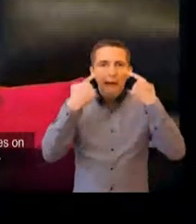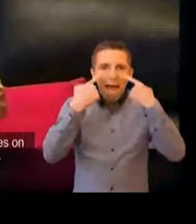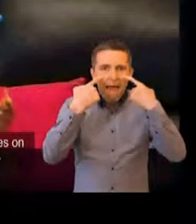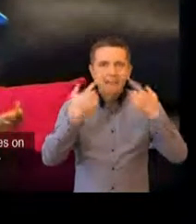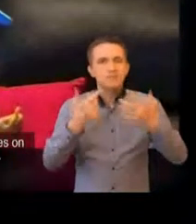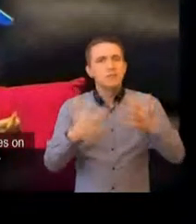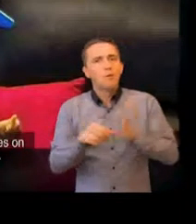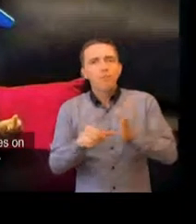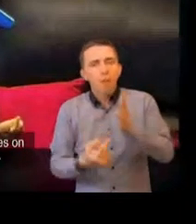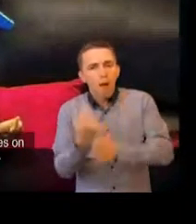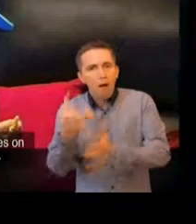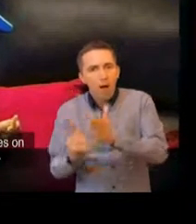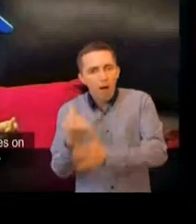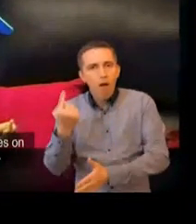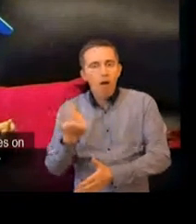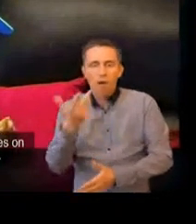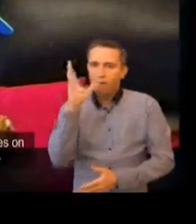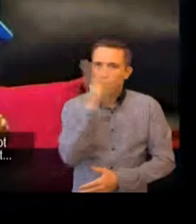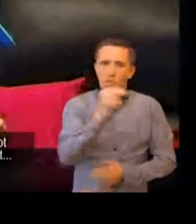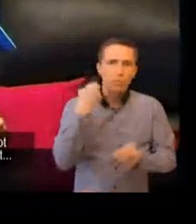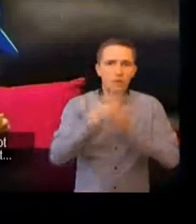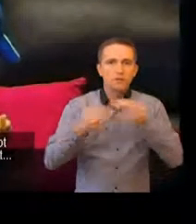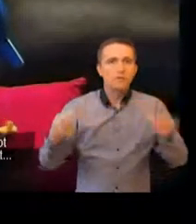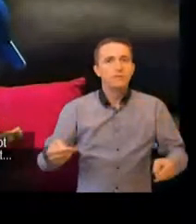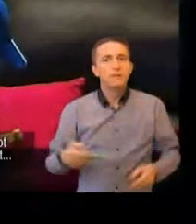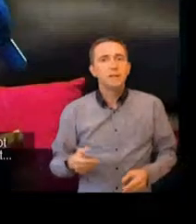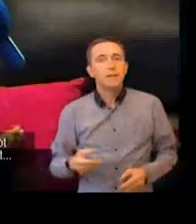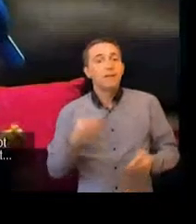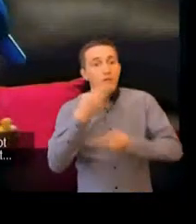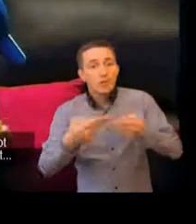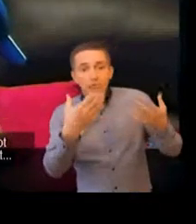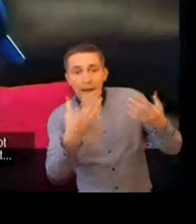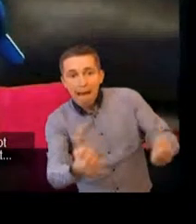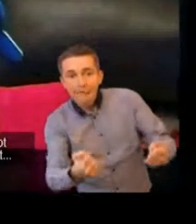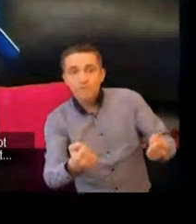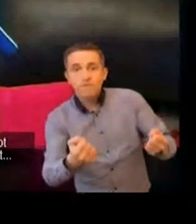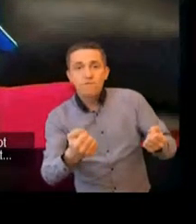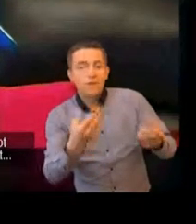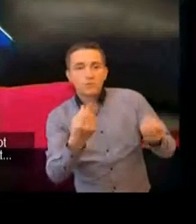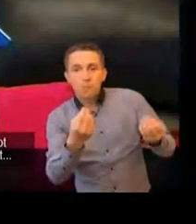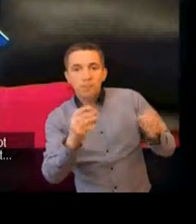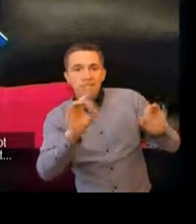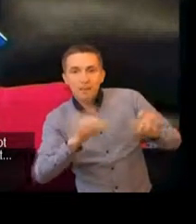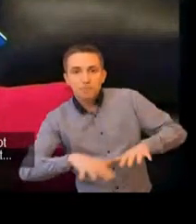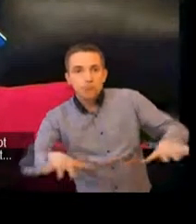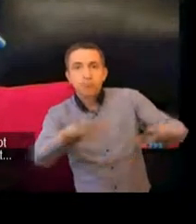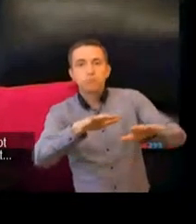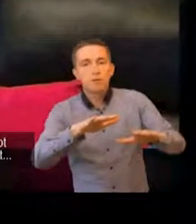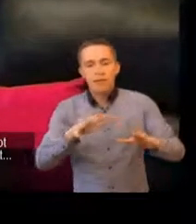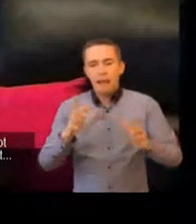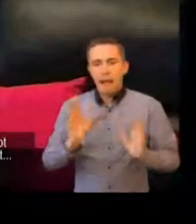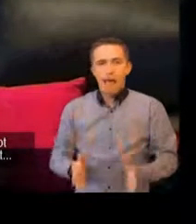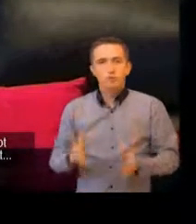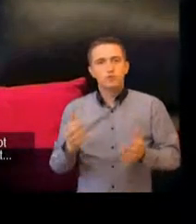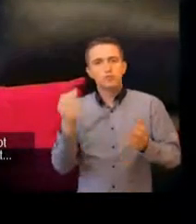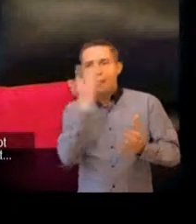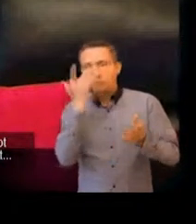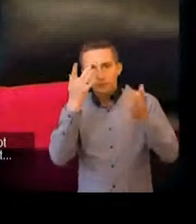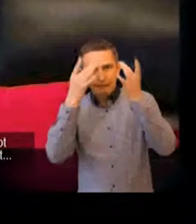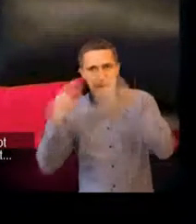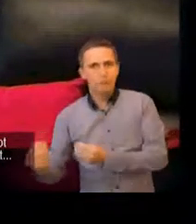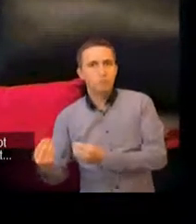that's in the middle of the room, things like that. Okay. So, and what I'm always kind of like letting them know a lot of stuff. Of